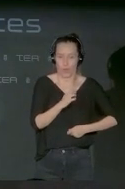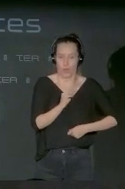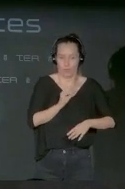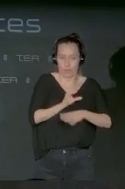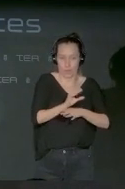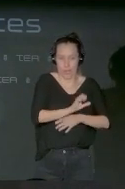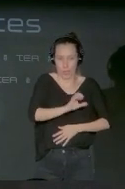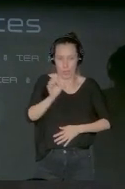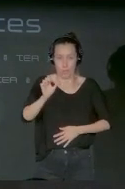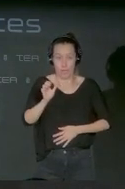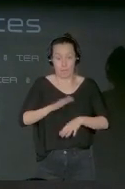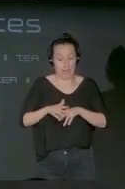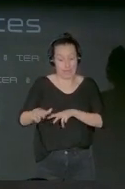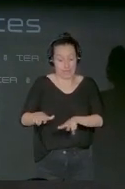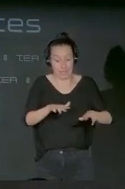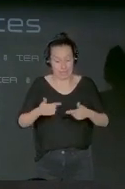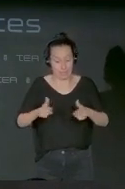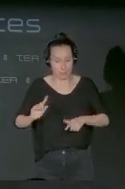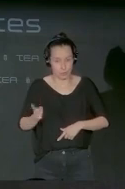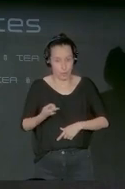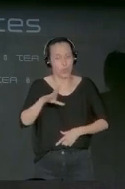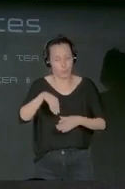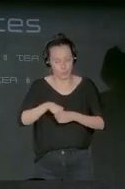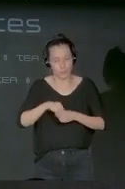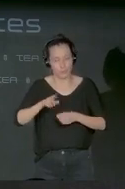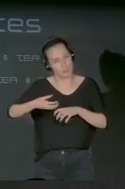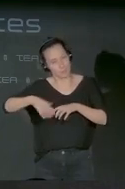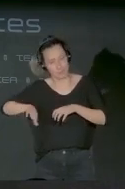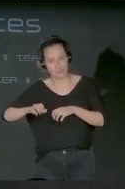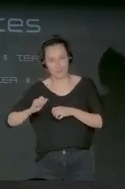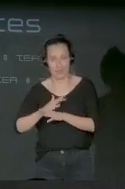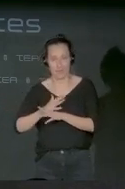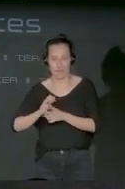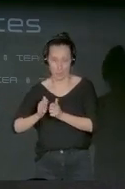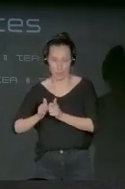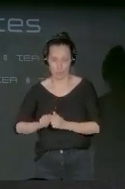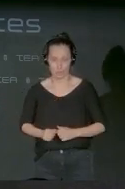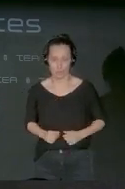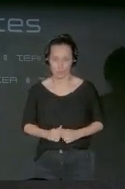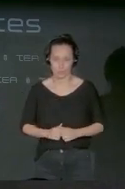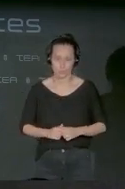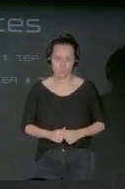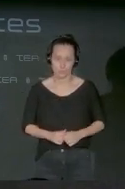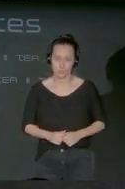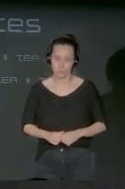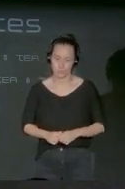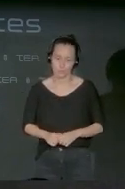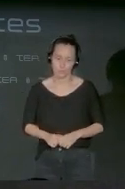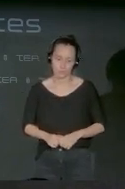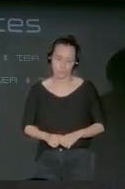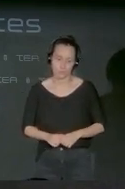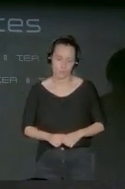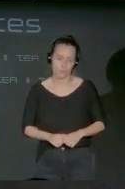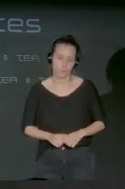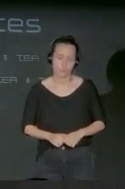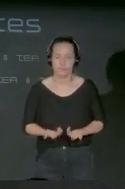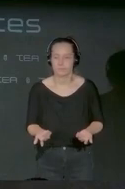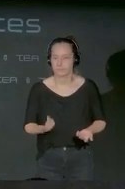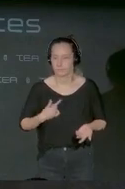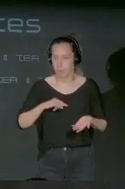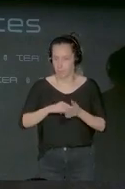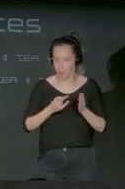games, for ambitious projects which have the which target audiences across borders, which are